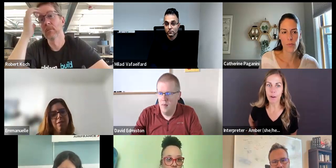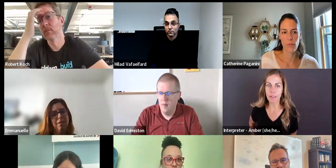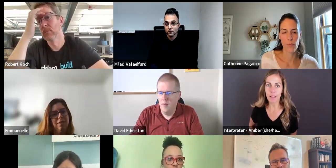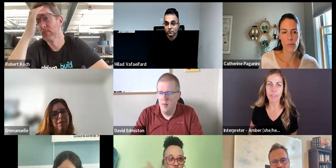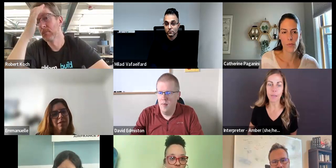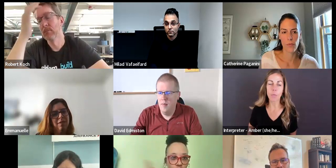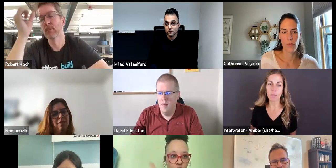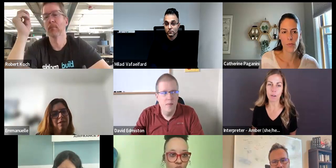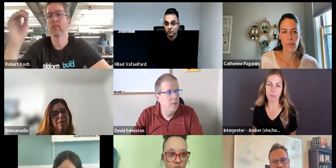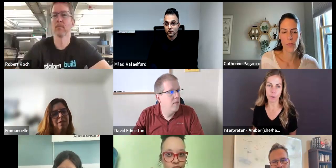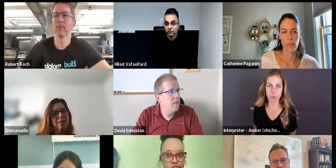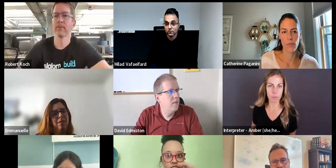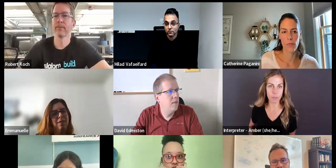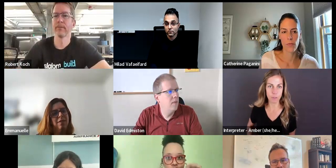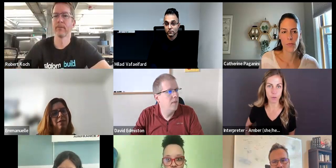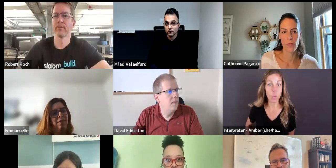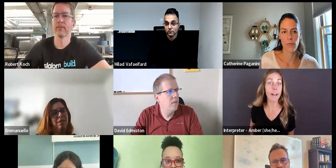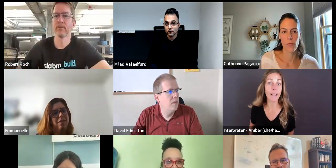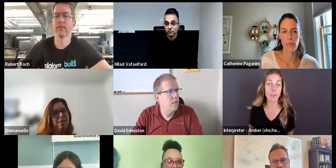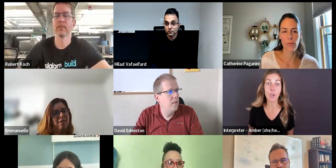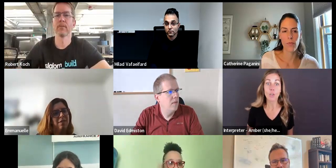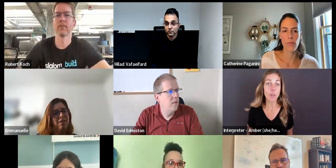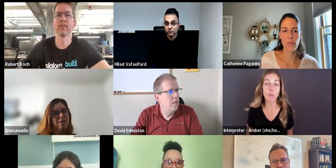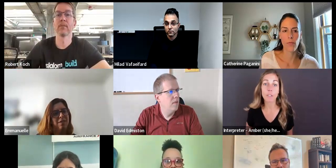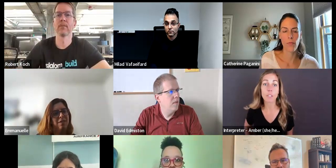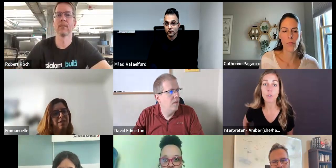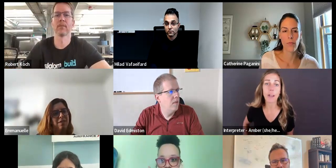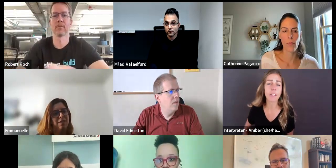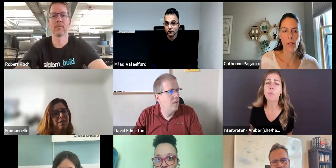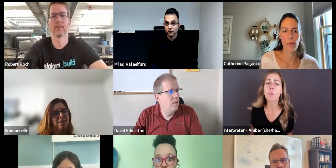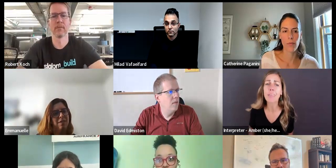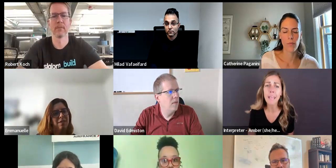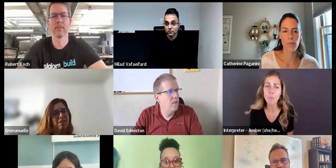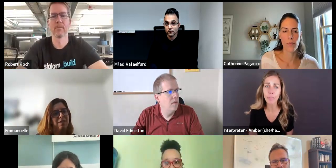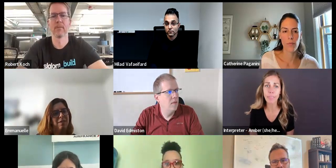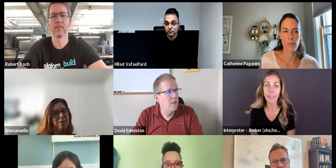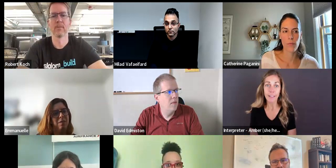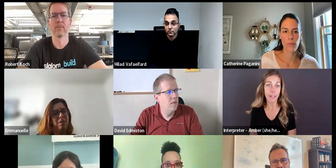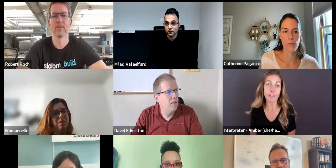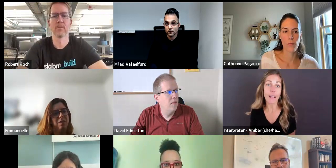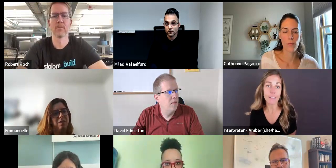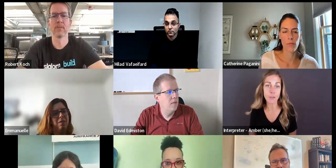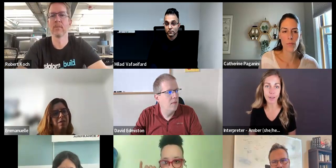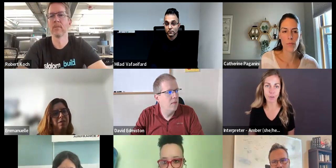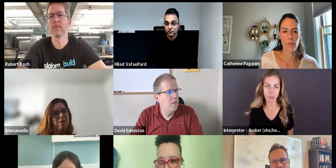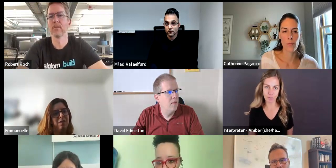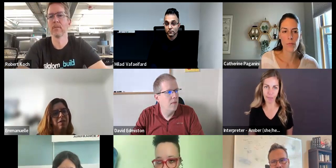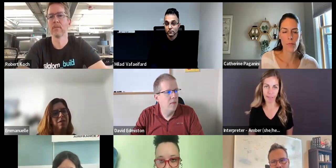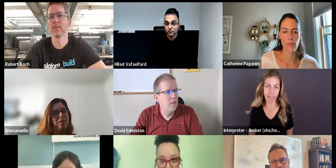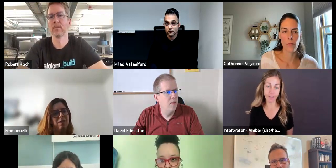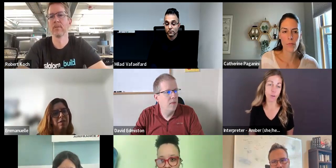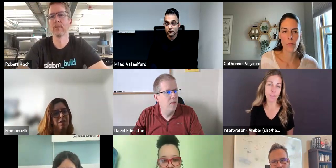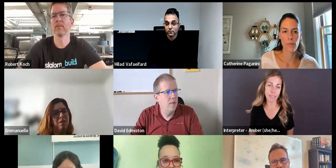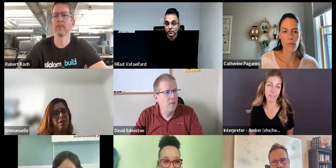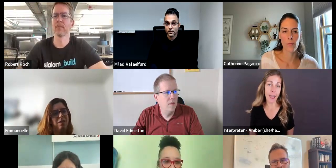came to Paris, I think it would be very difficult for me to organize transportation and try to communicate with like taxi drivers or something